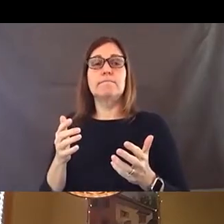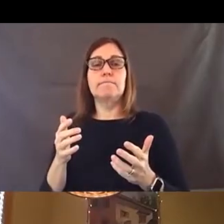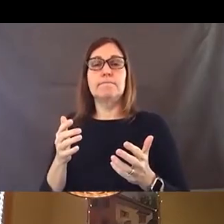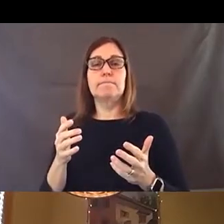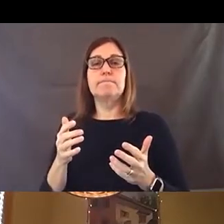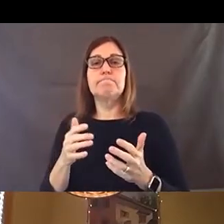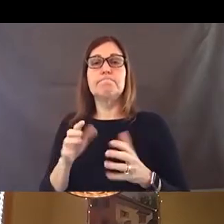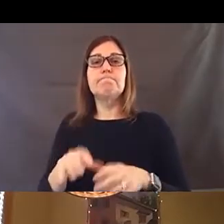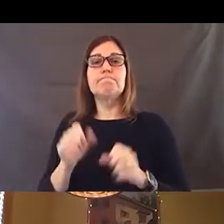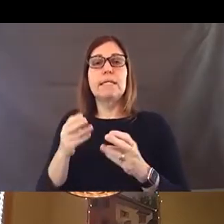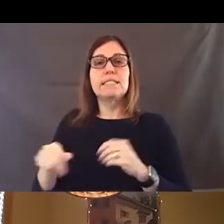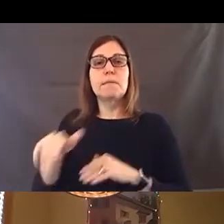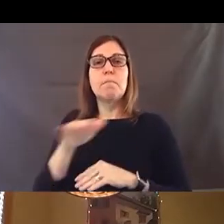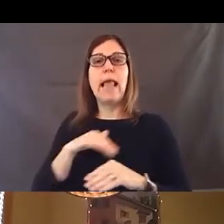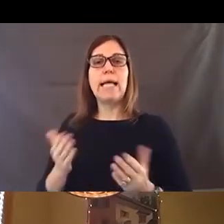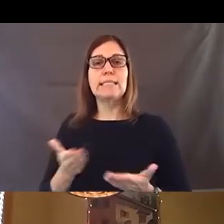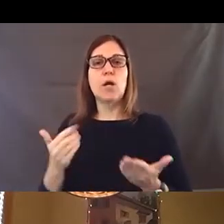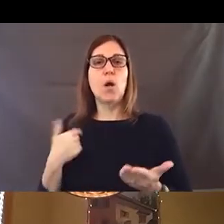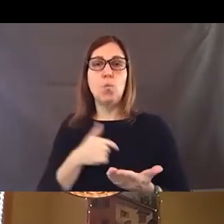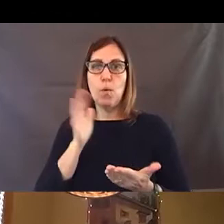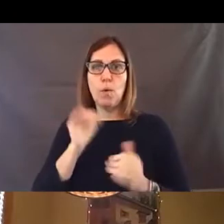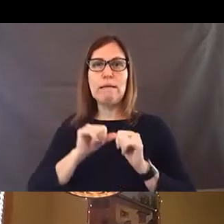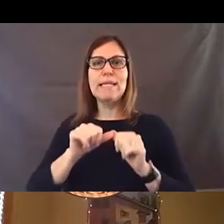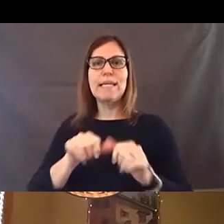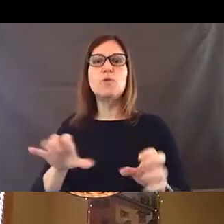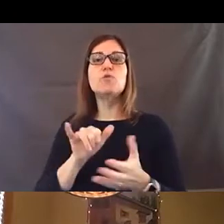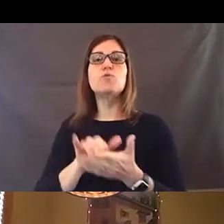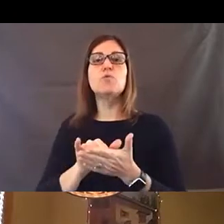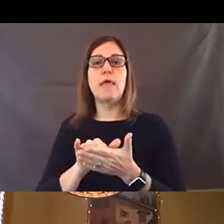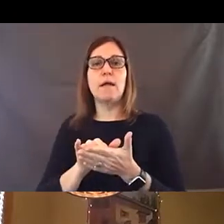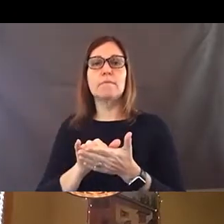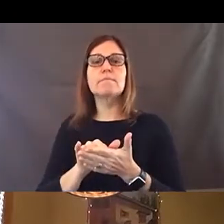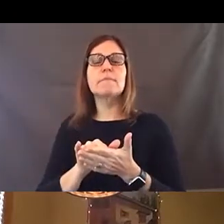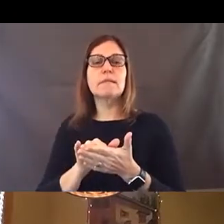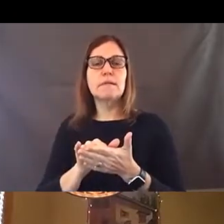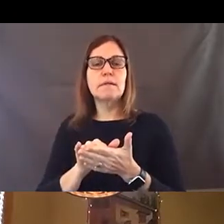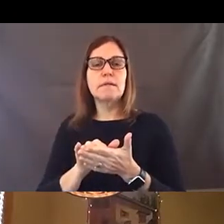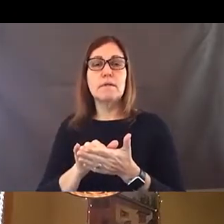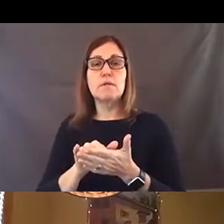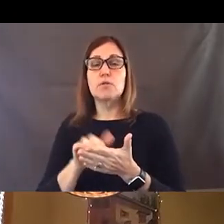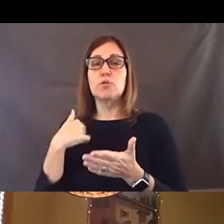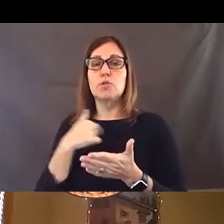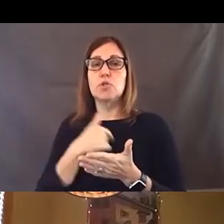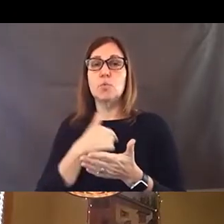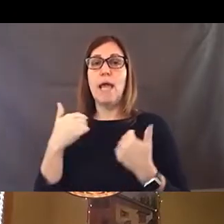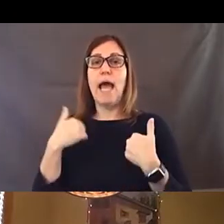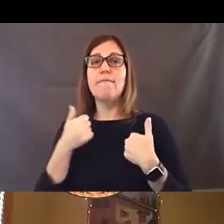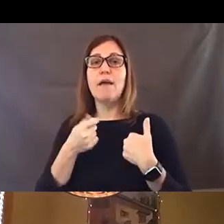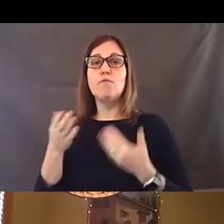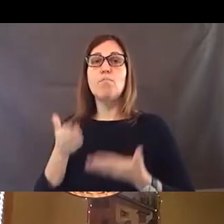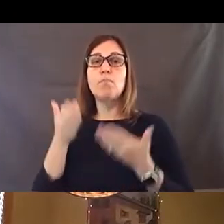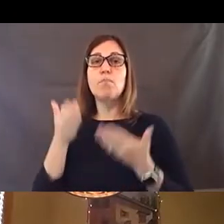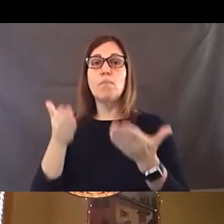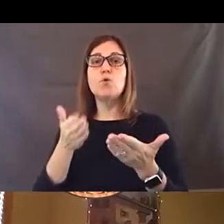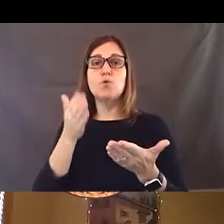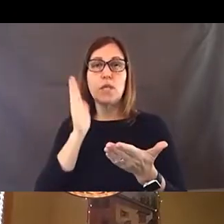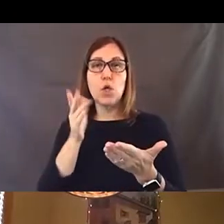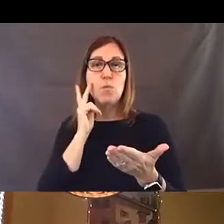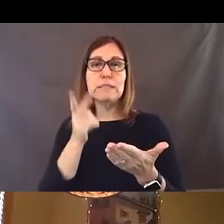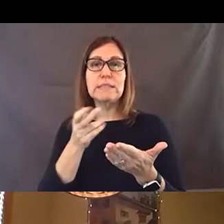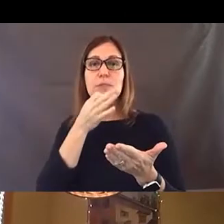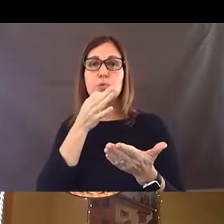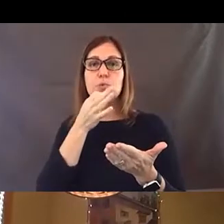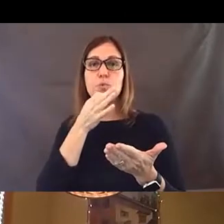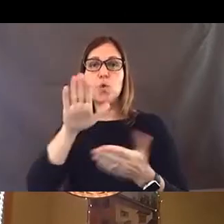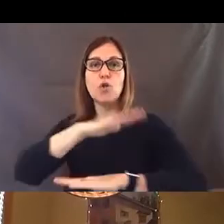lands here and will continue to do so. So we have some proposals that will be coming across your desk in relationship